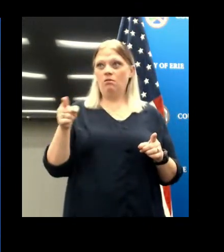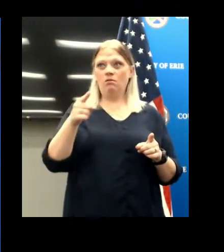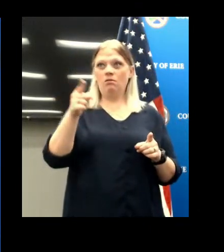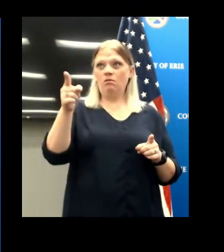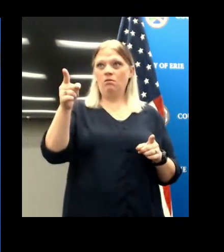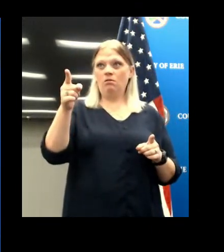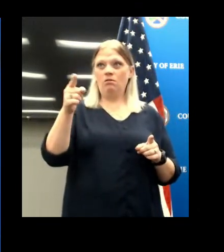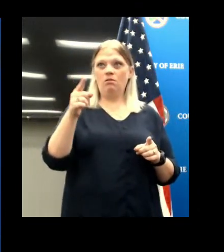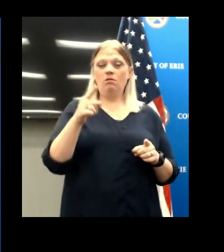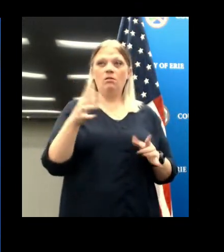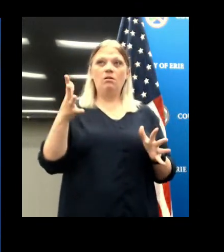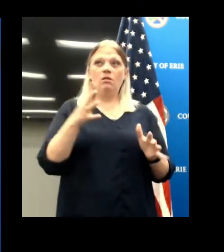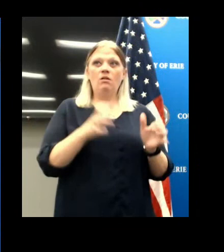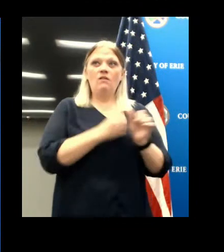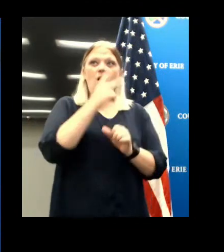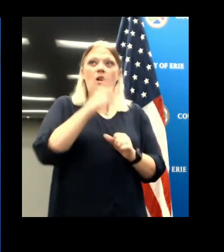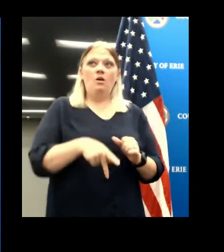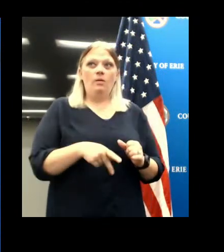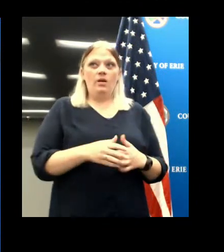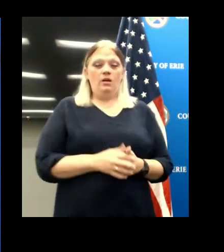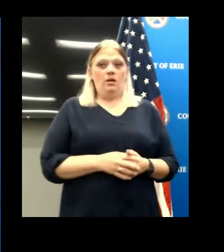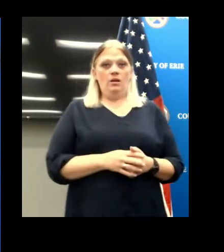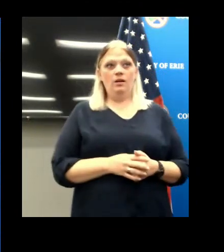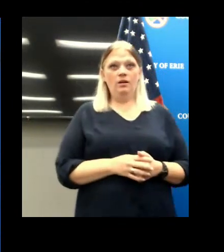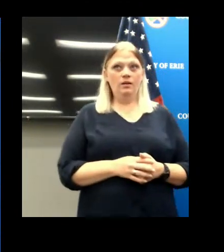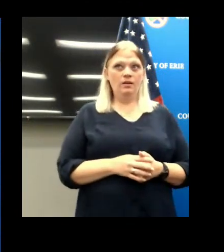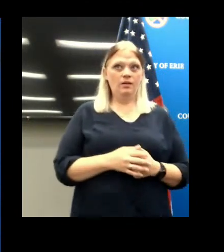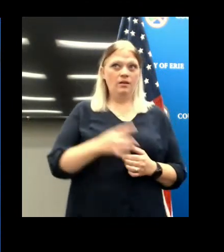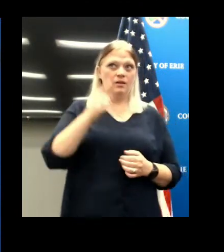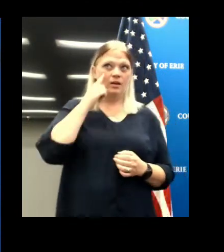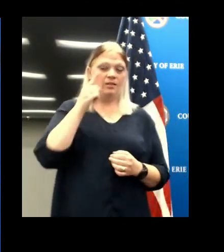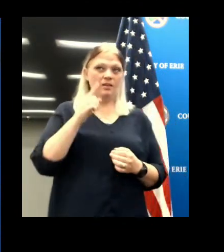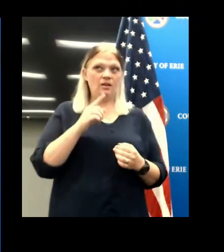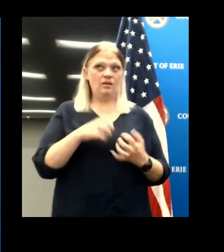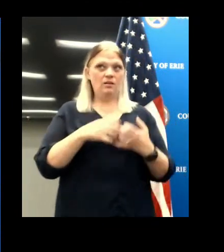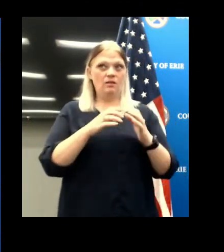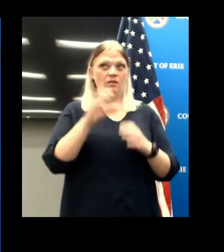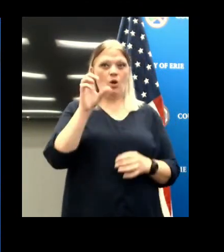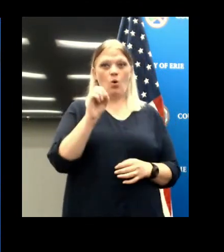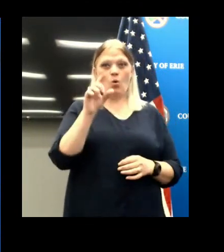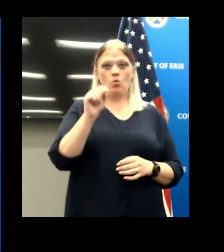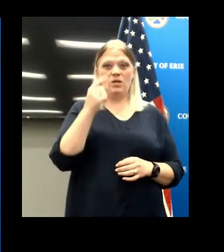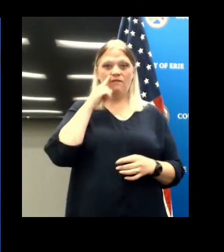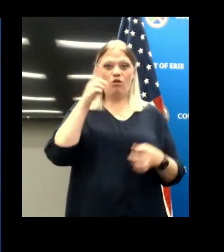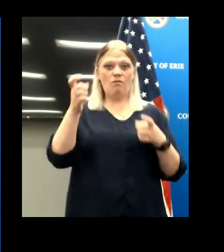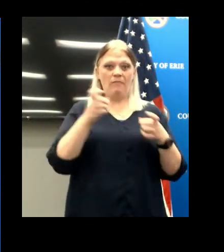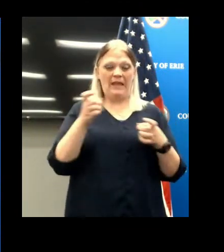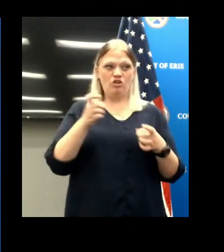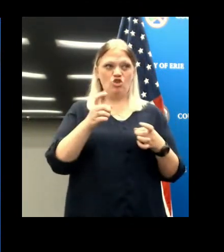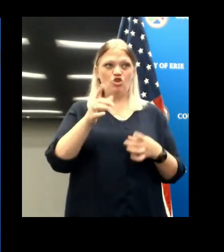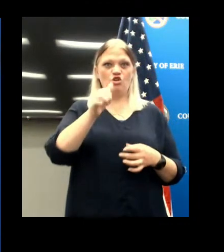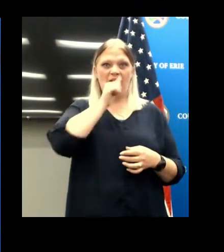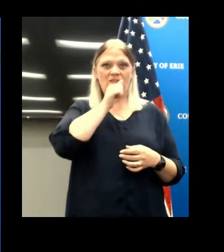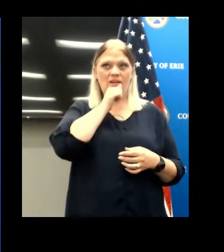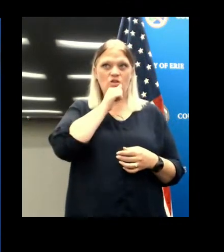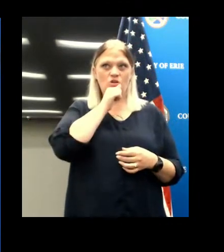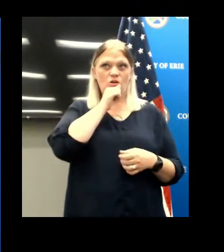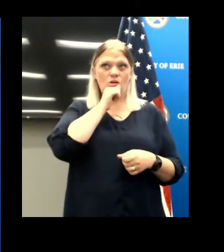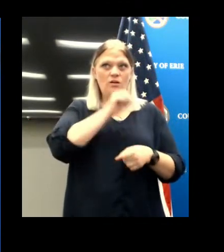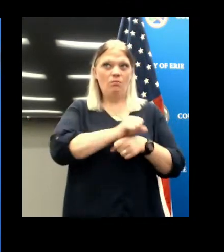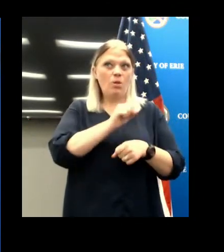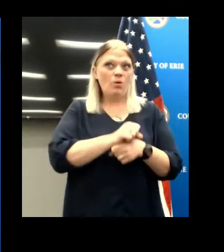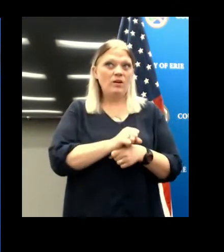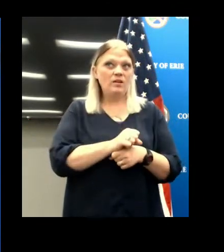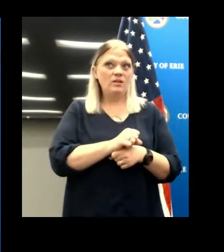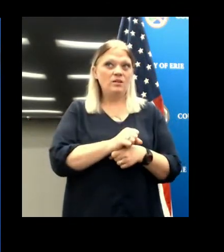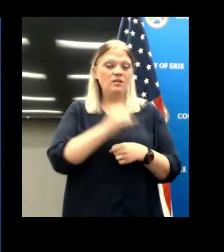want to follow up on Sanders' last question real quickly. I think it's been established that OT for managerial and confidential employees it